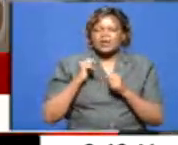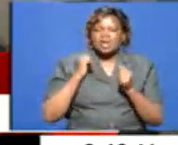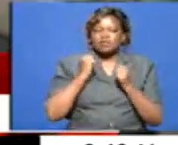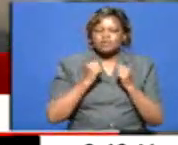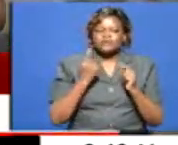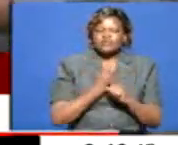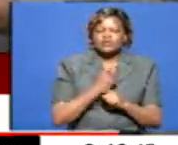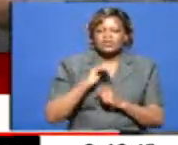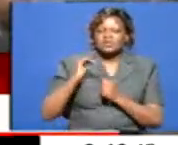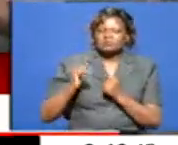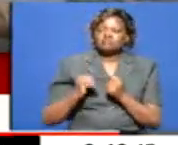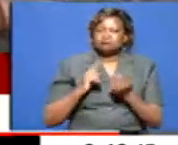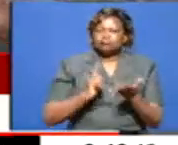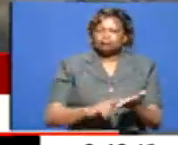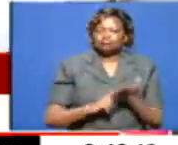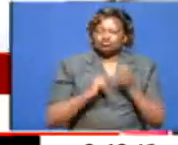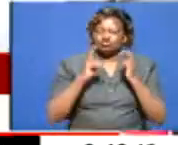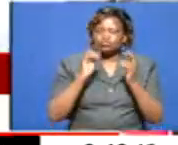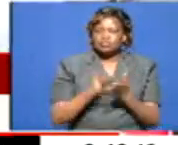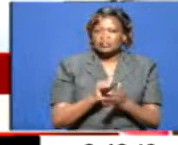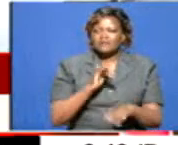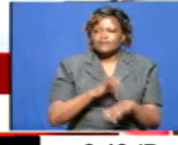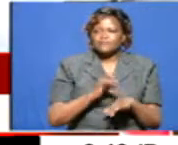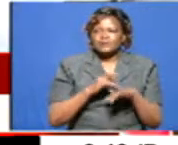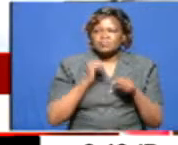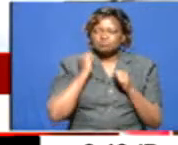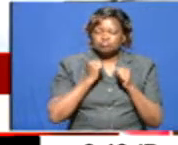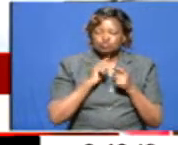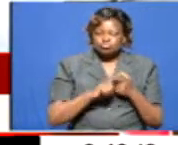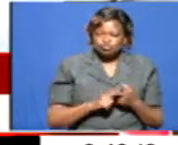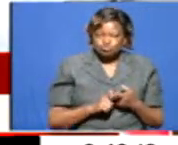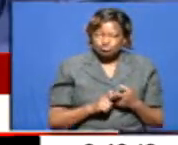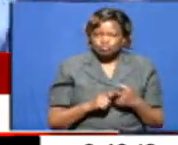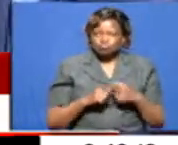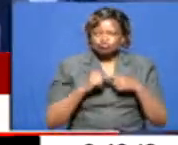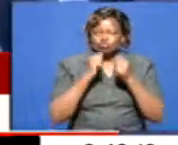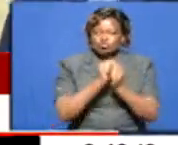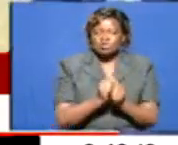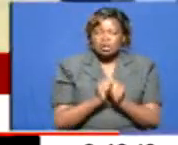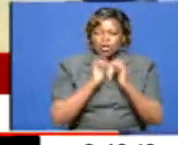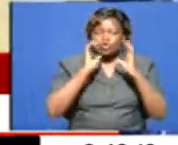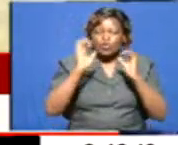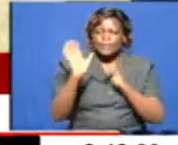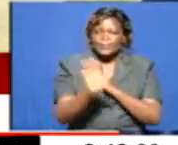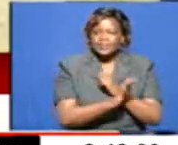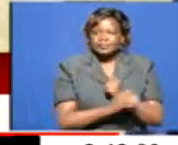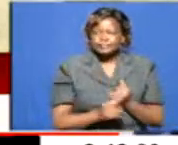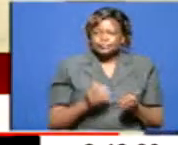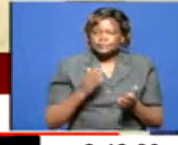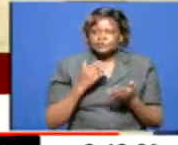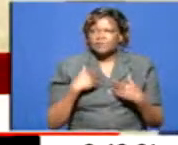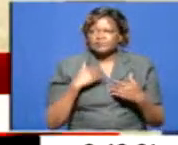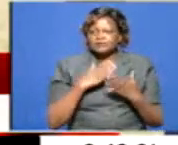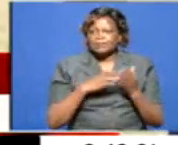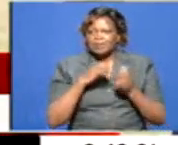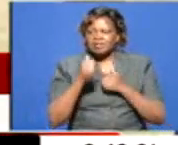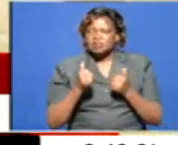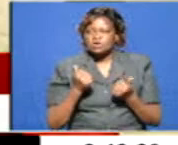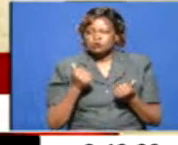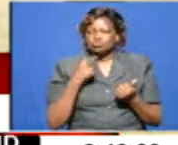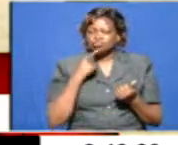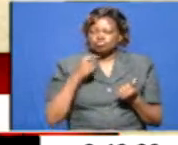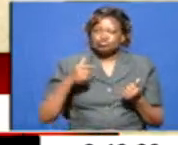counties deliberate on matters that affect athletes together with their coaches. Kuna wengine ambayo ni juniors ambayo